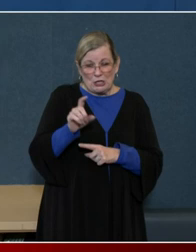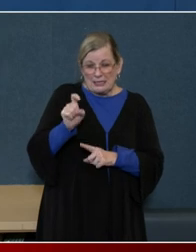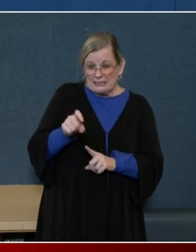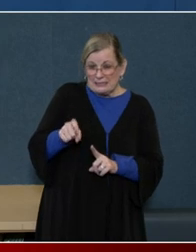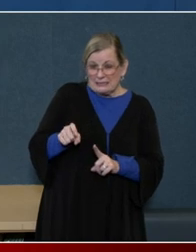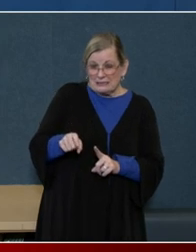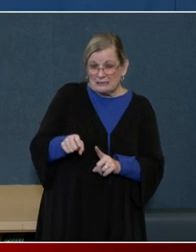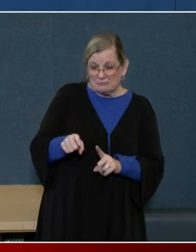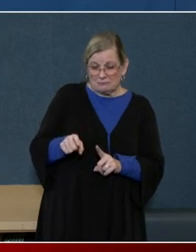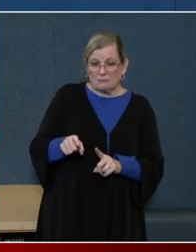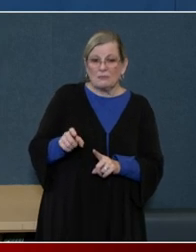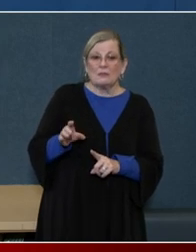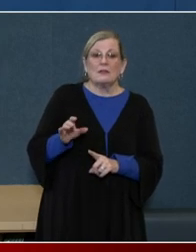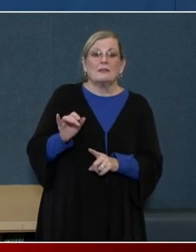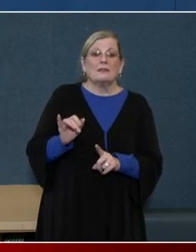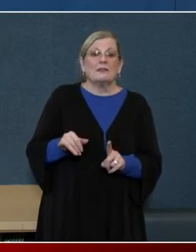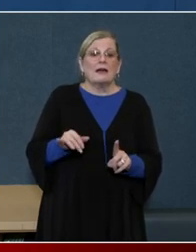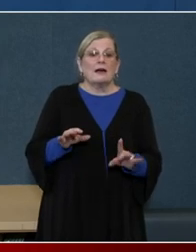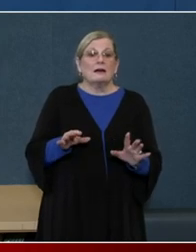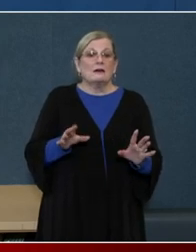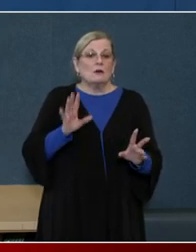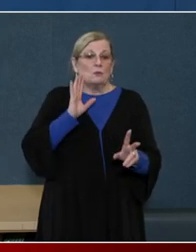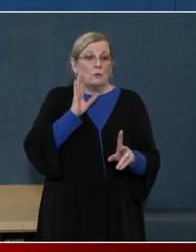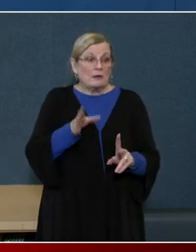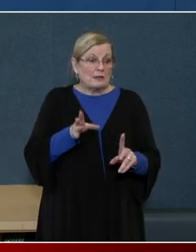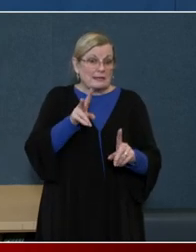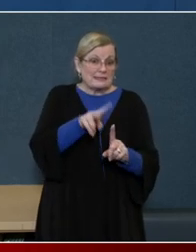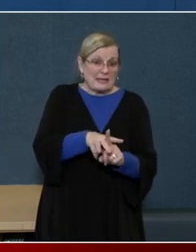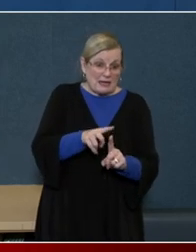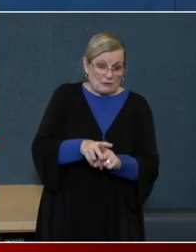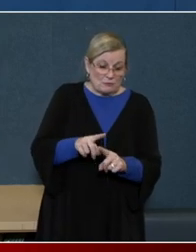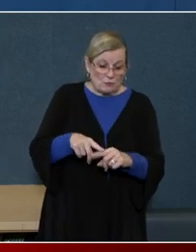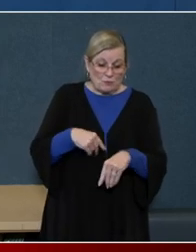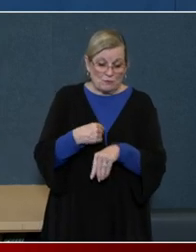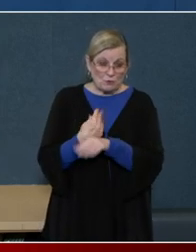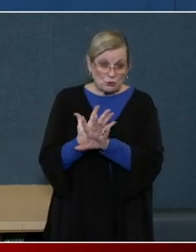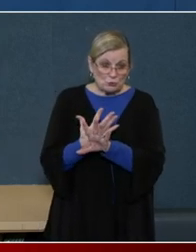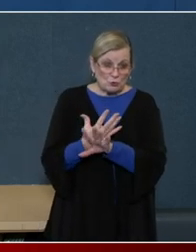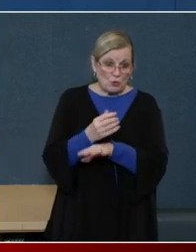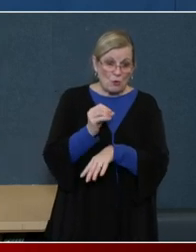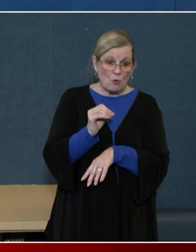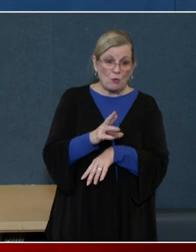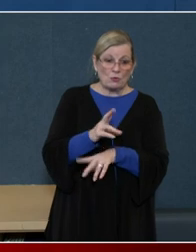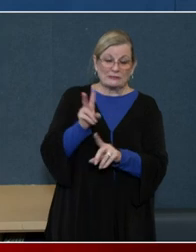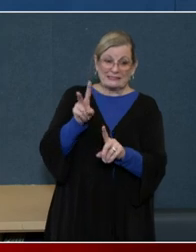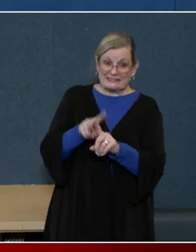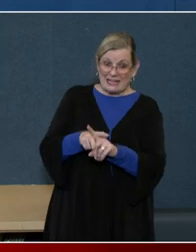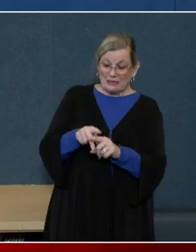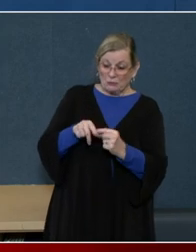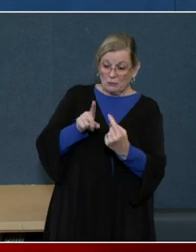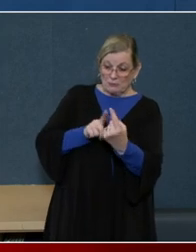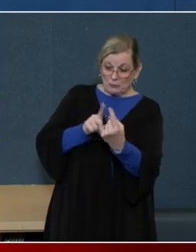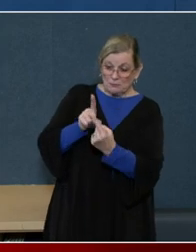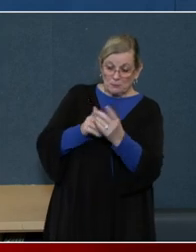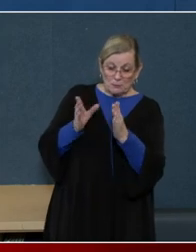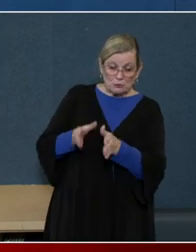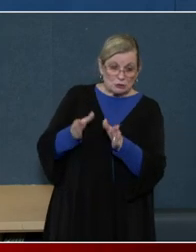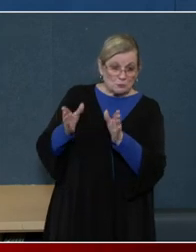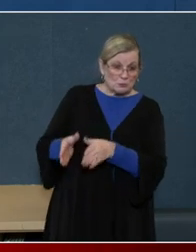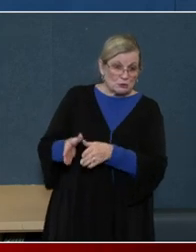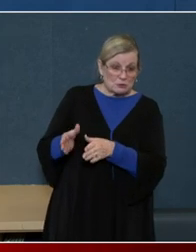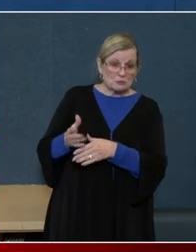who would be assigned to virtual learning and who would be assigned to in-person activity, and we will